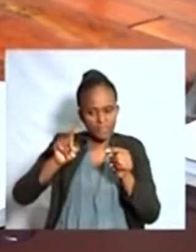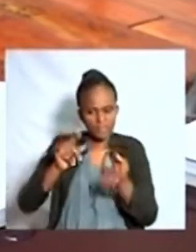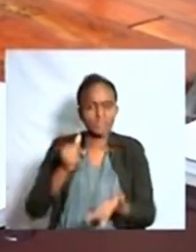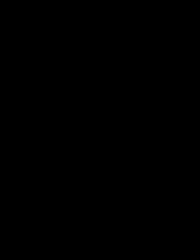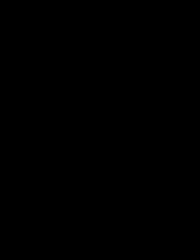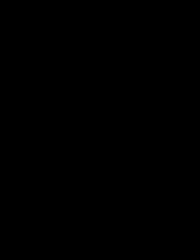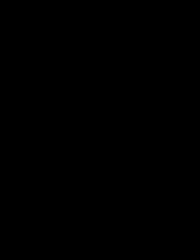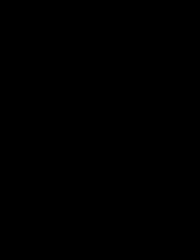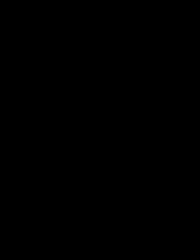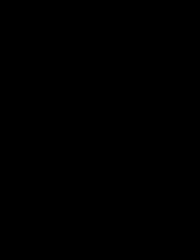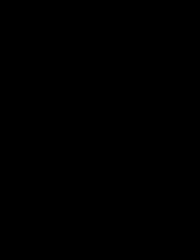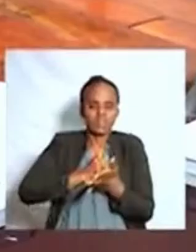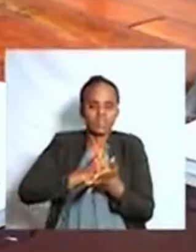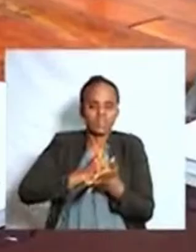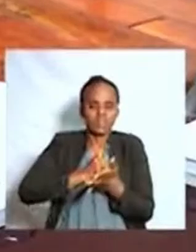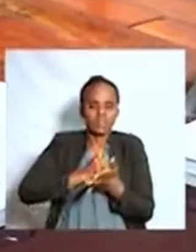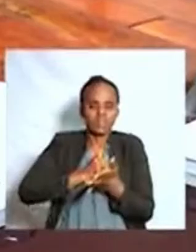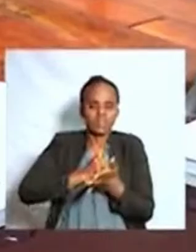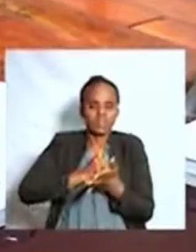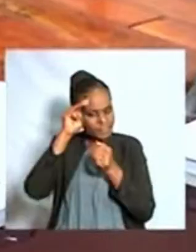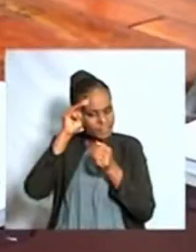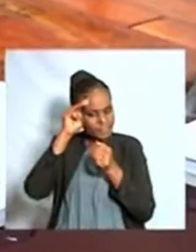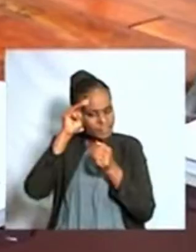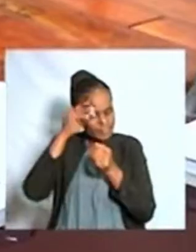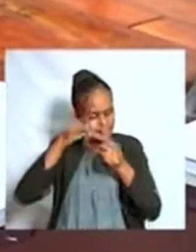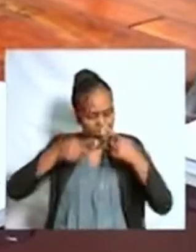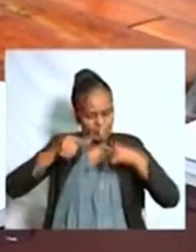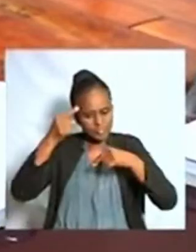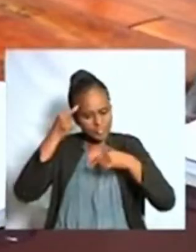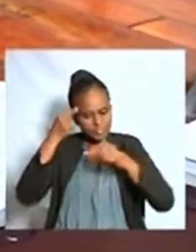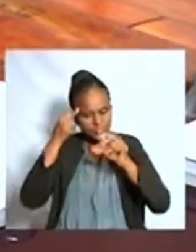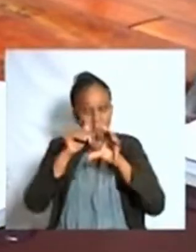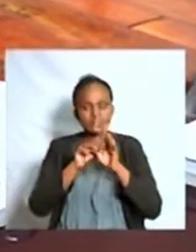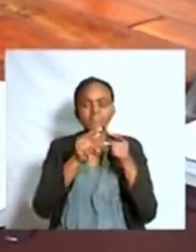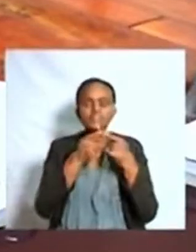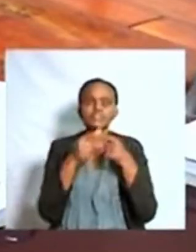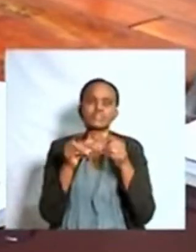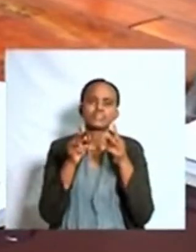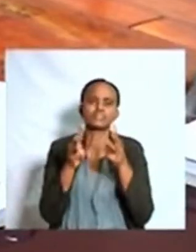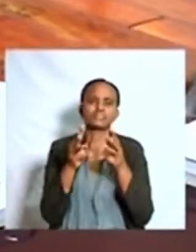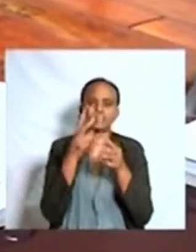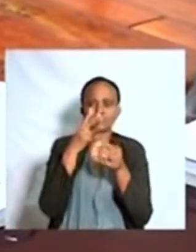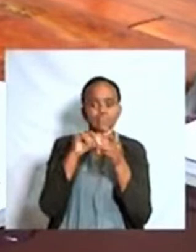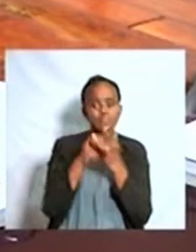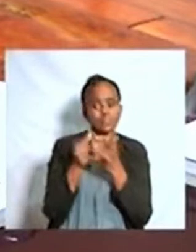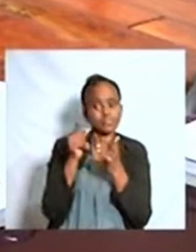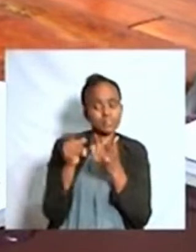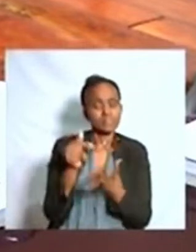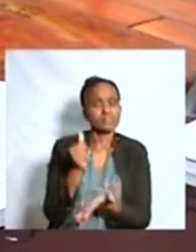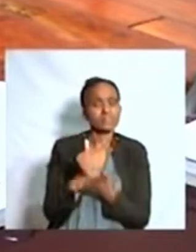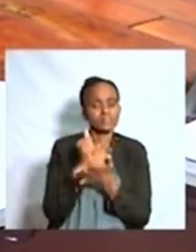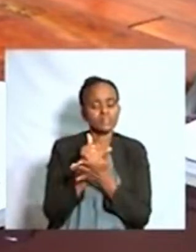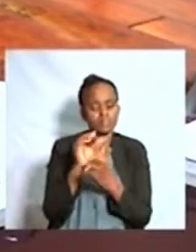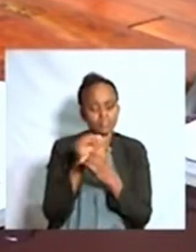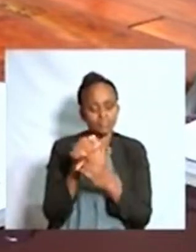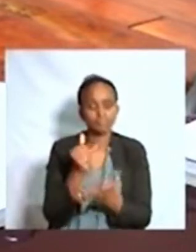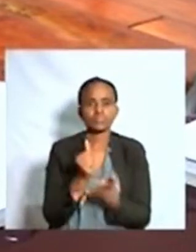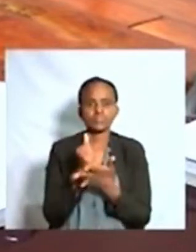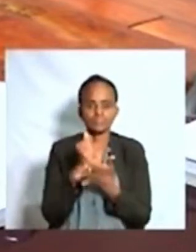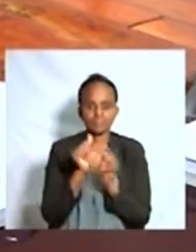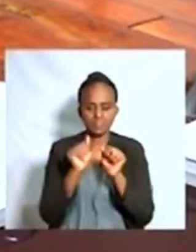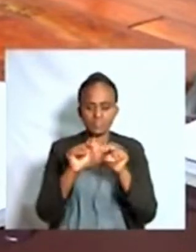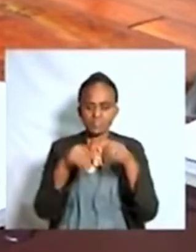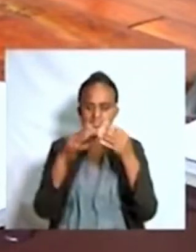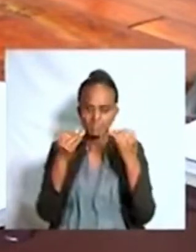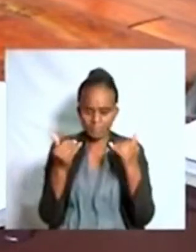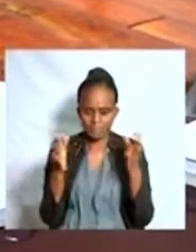we are engaging in different avenues to see how aid or indeed relief can be given to the